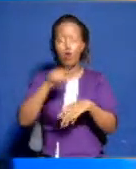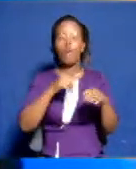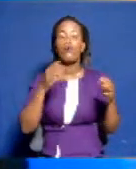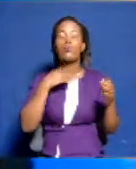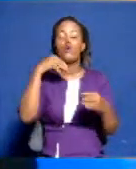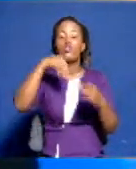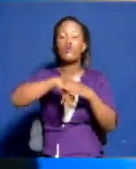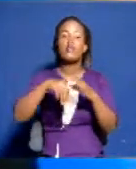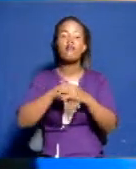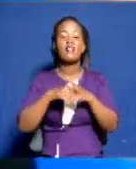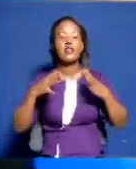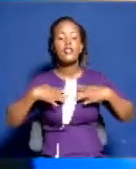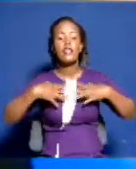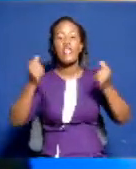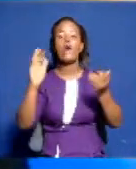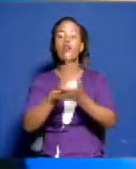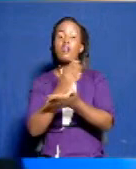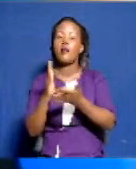health sector.